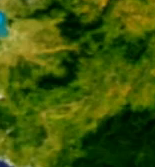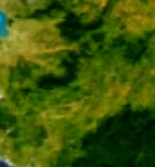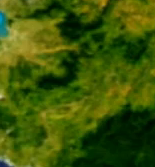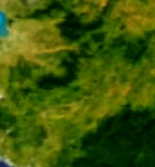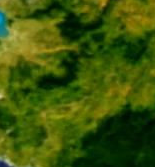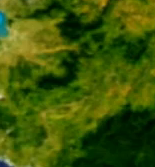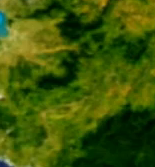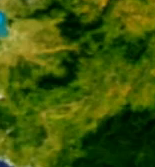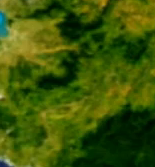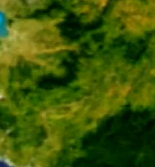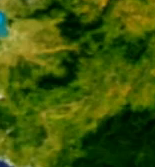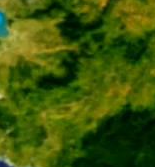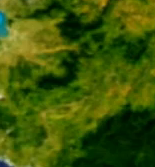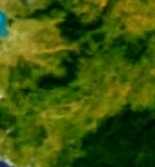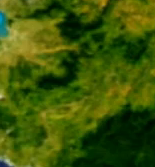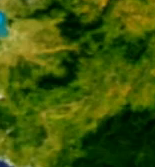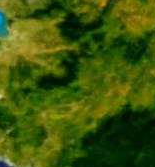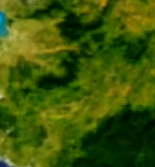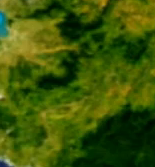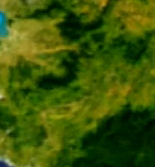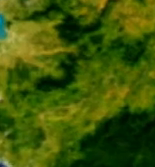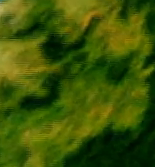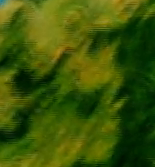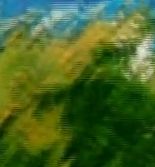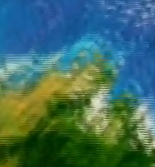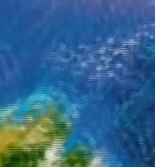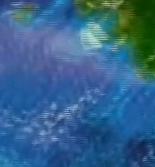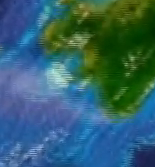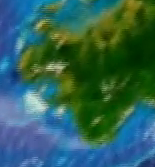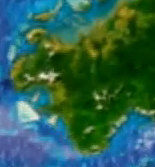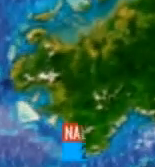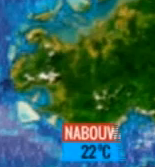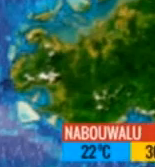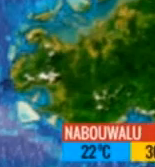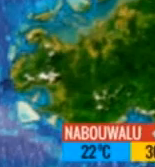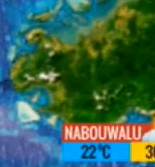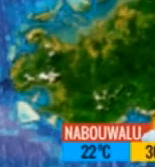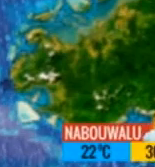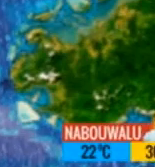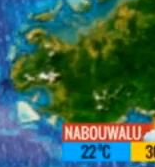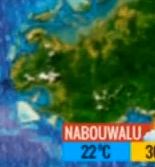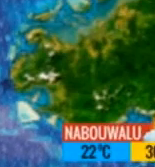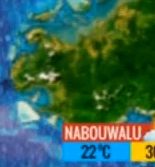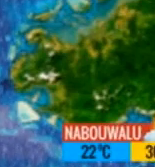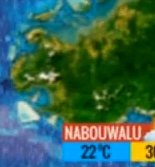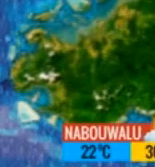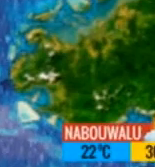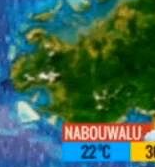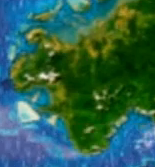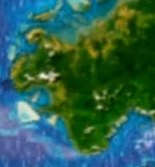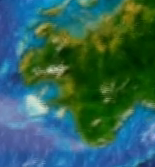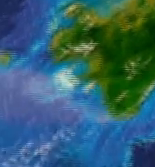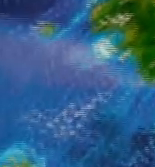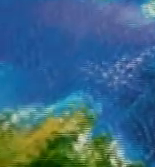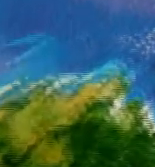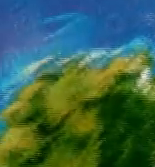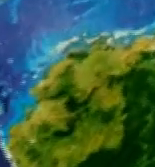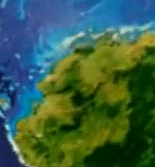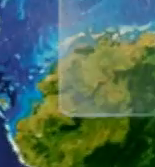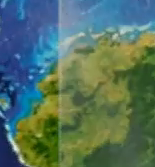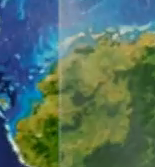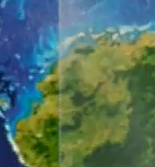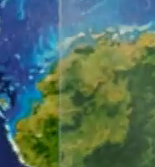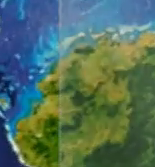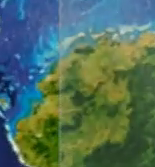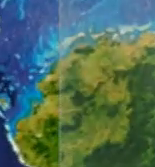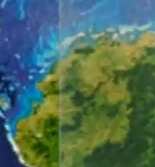was and will stay on for longer. And up north, rainy picture painted here. At